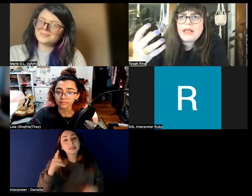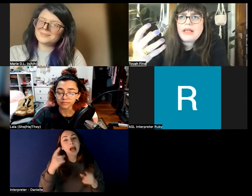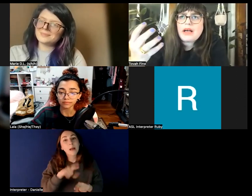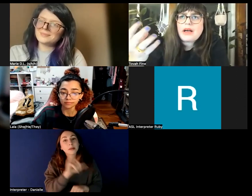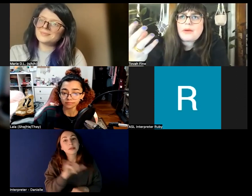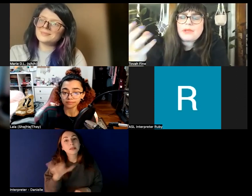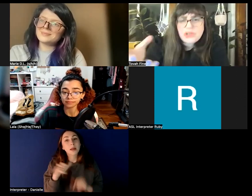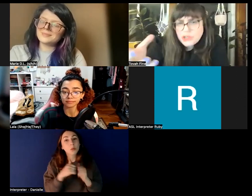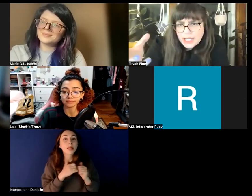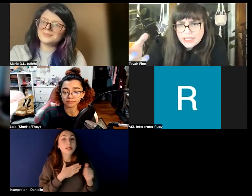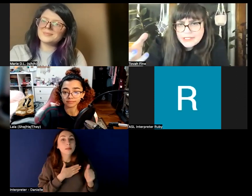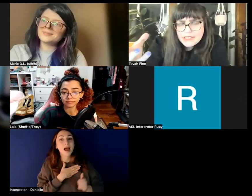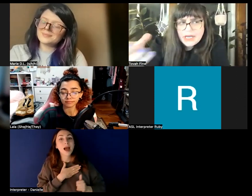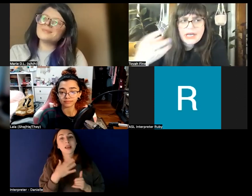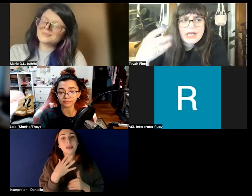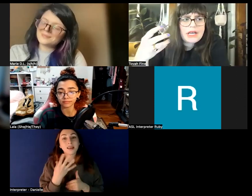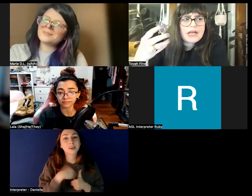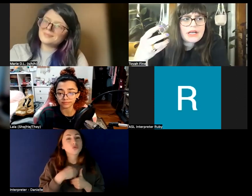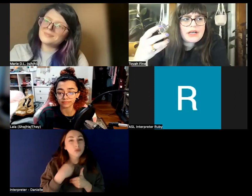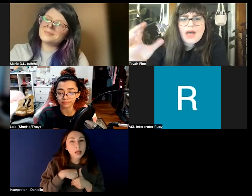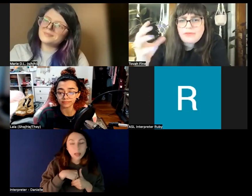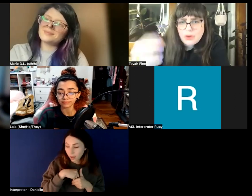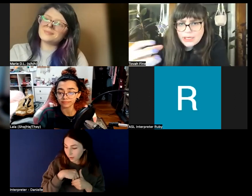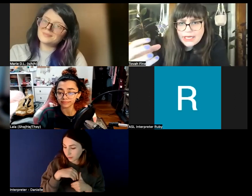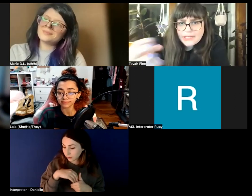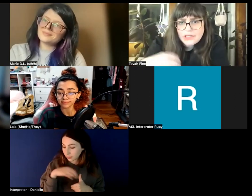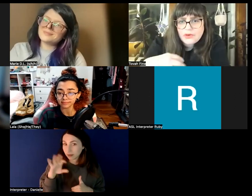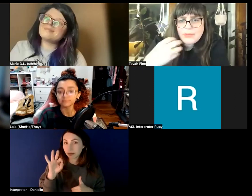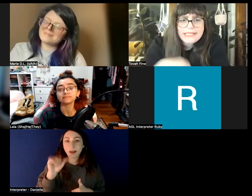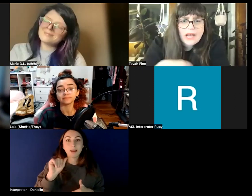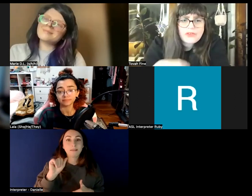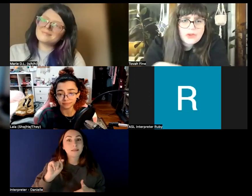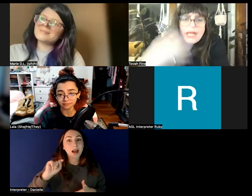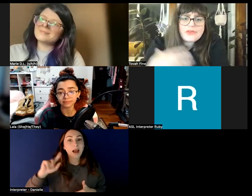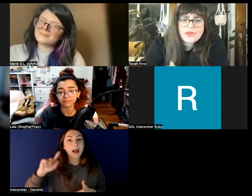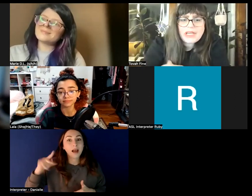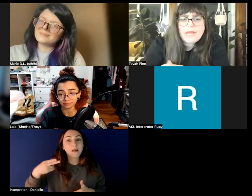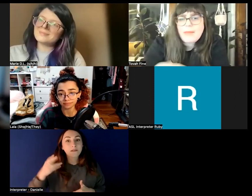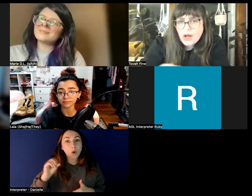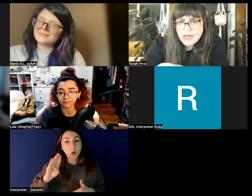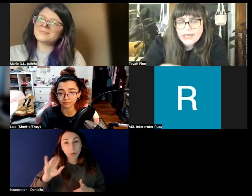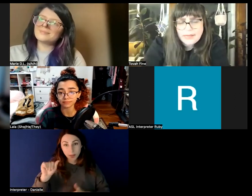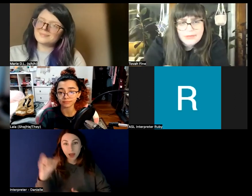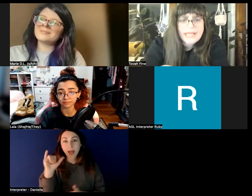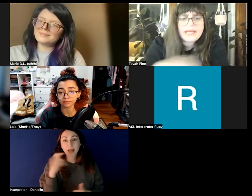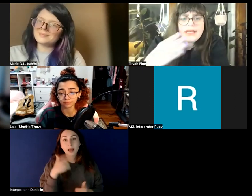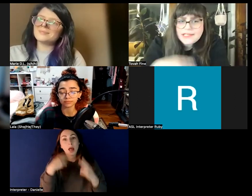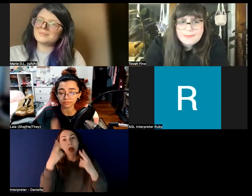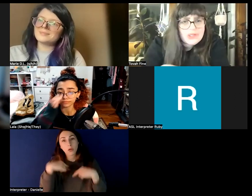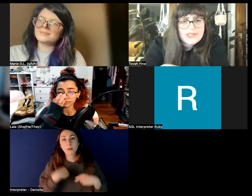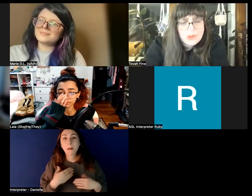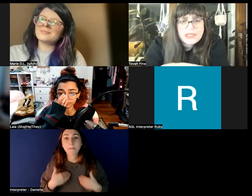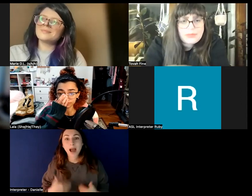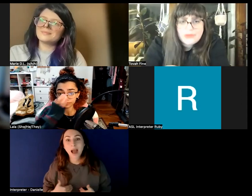my internalized fat phobia too of myself. So like I was looking at my body and I was like,